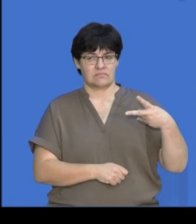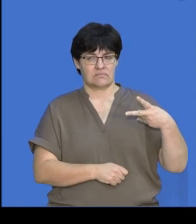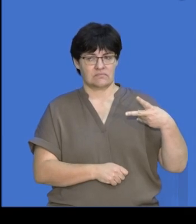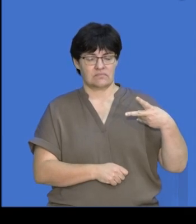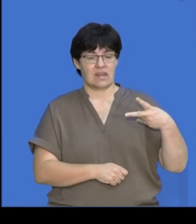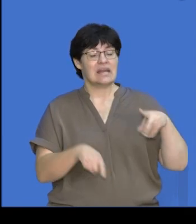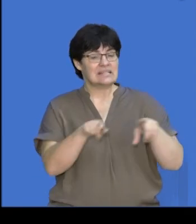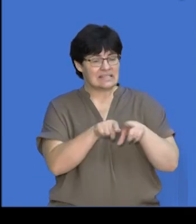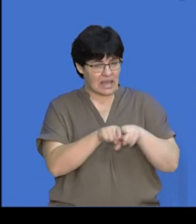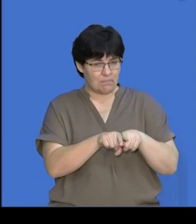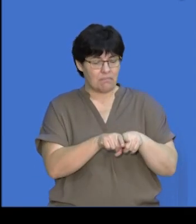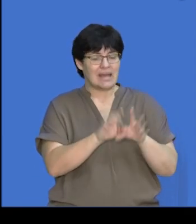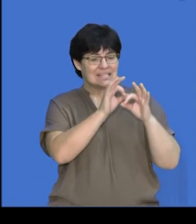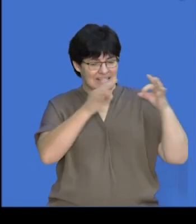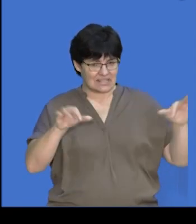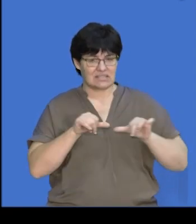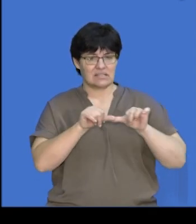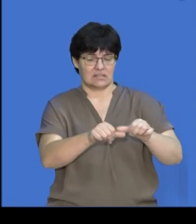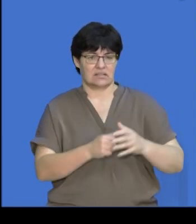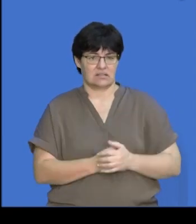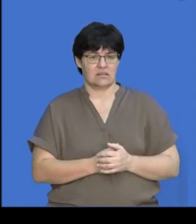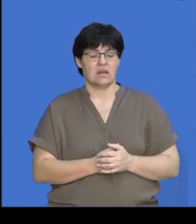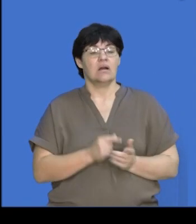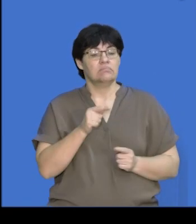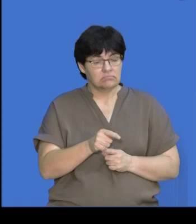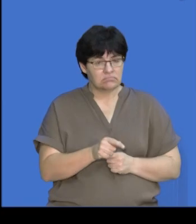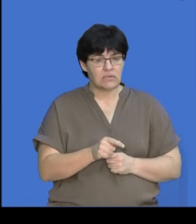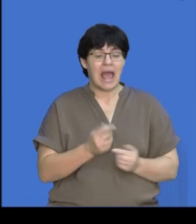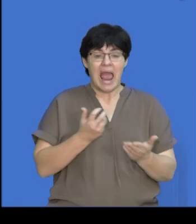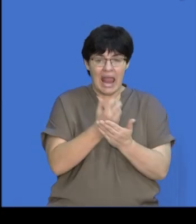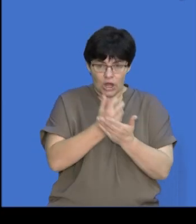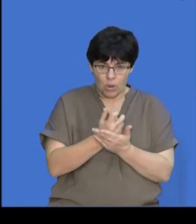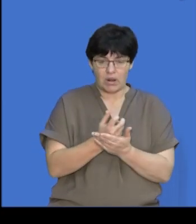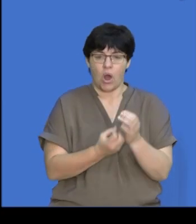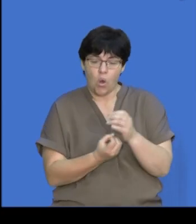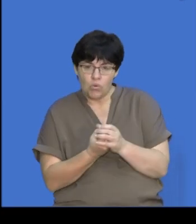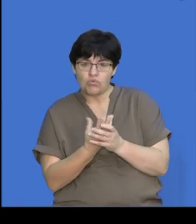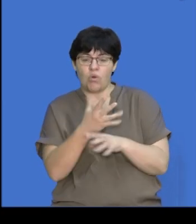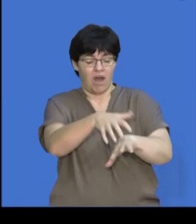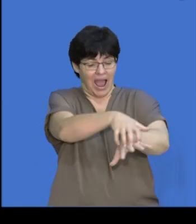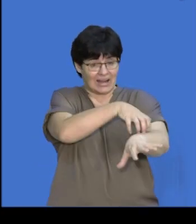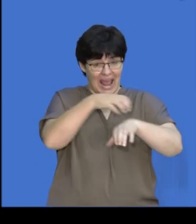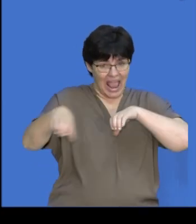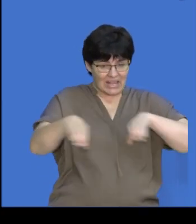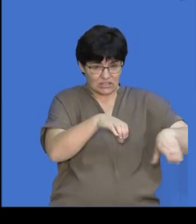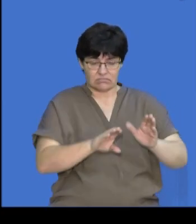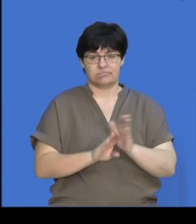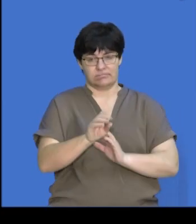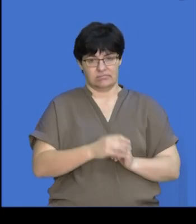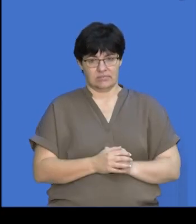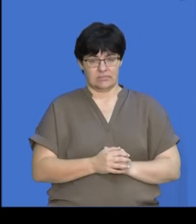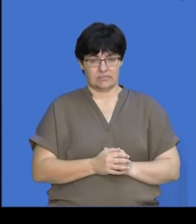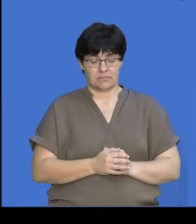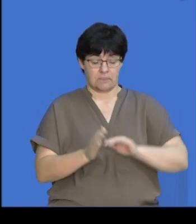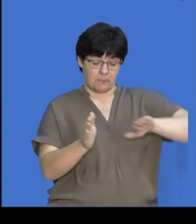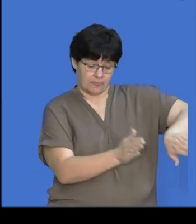On the same point, the sentence continues, yields and stimulates economic growth for agricultural activities. In the secondary